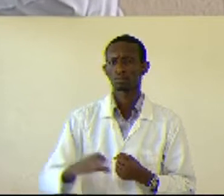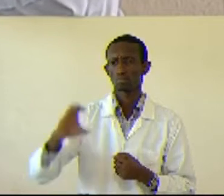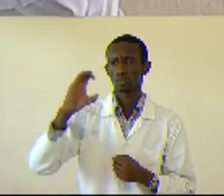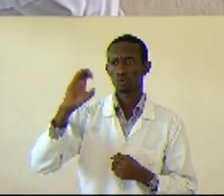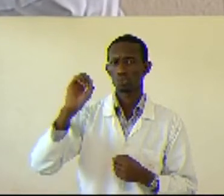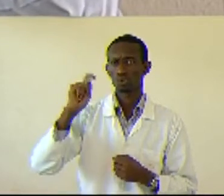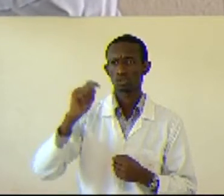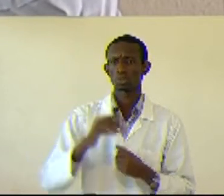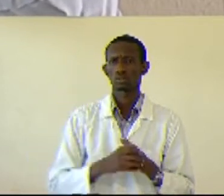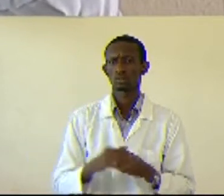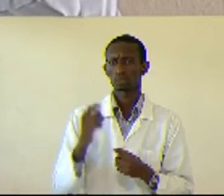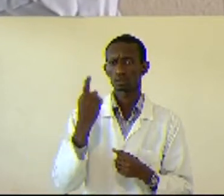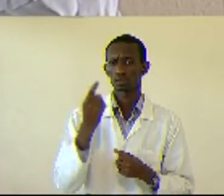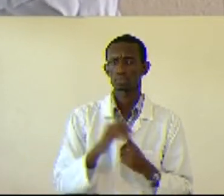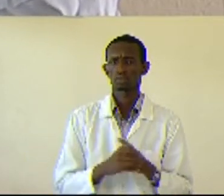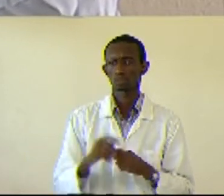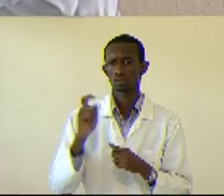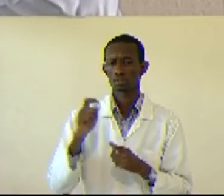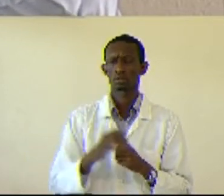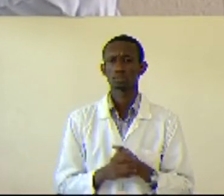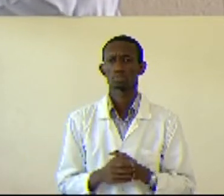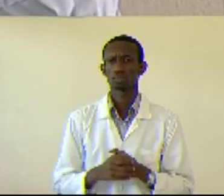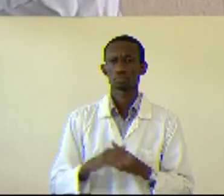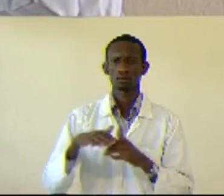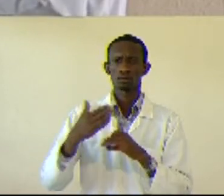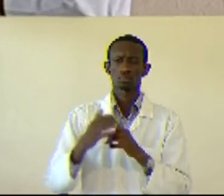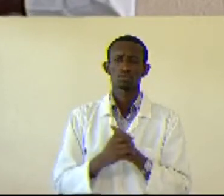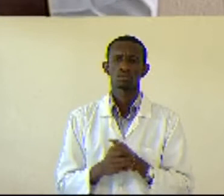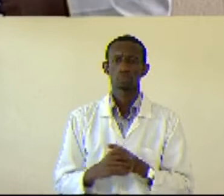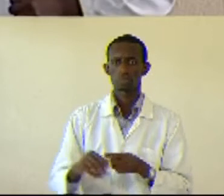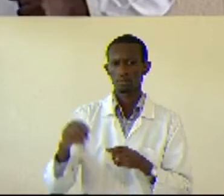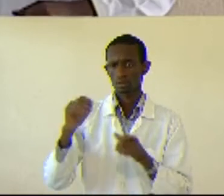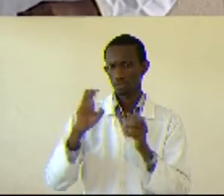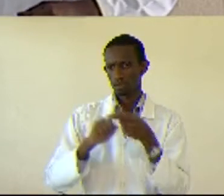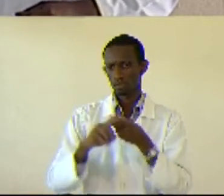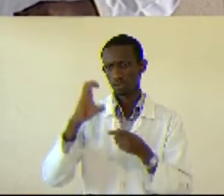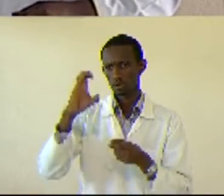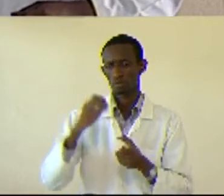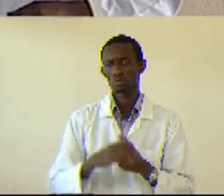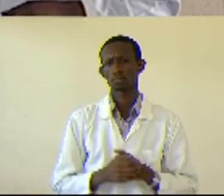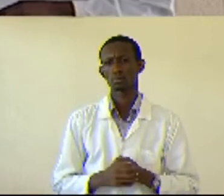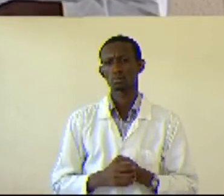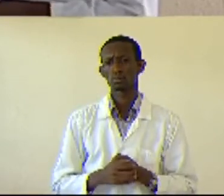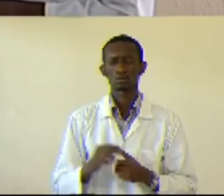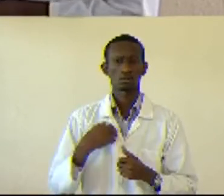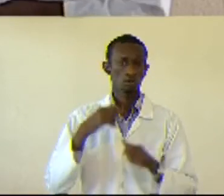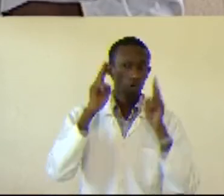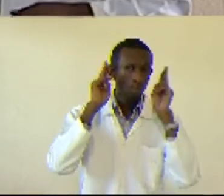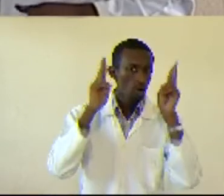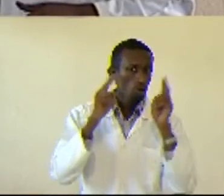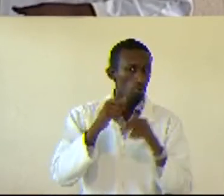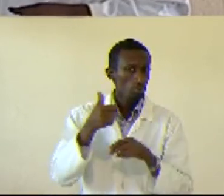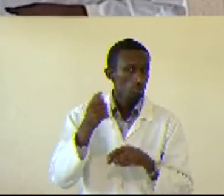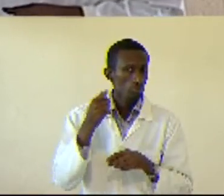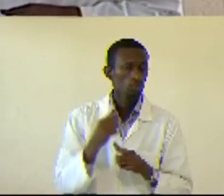cotan inverse of x, then plus c. I hope it is clear.